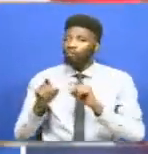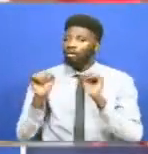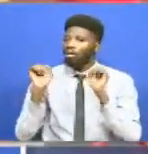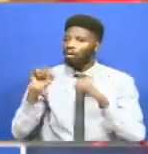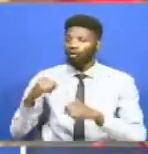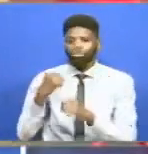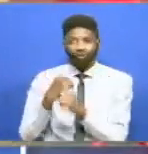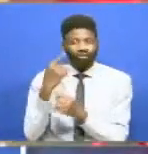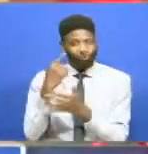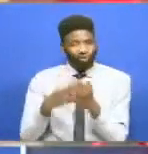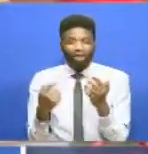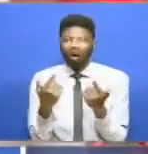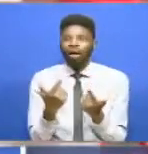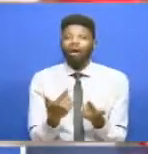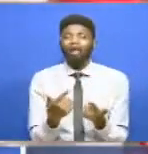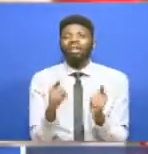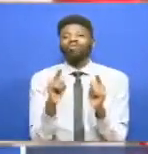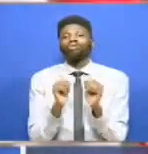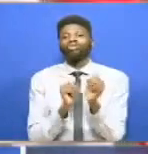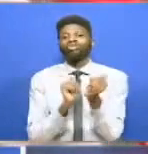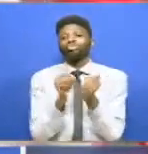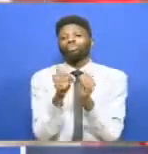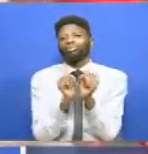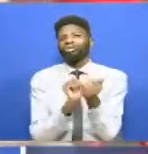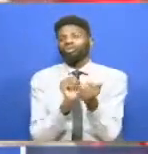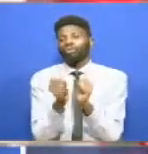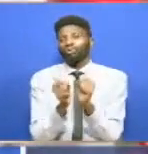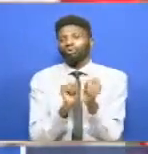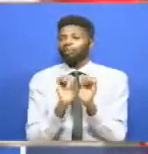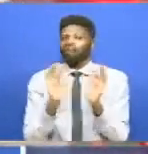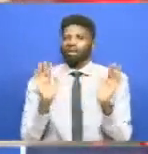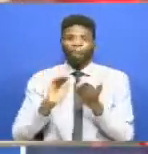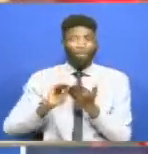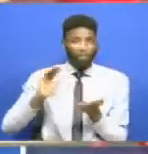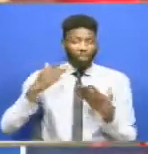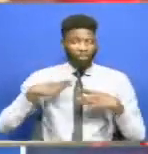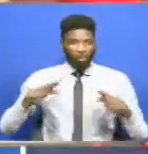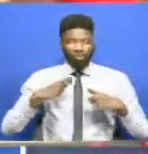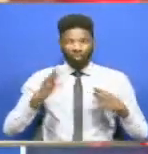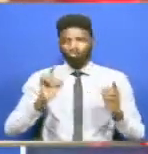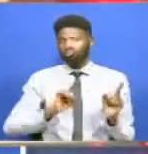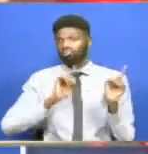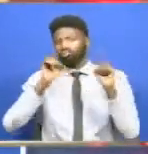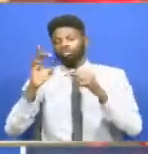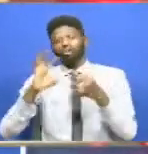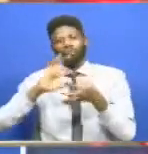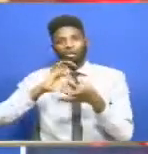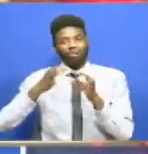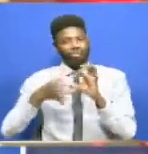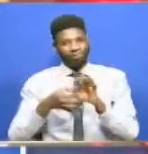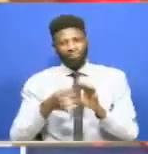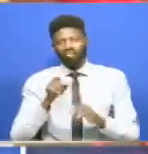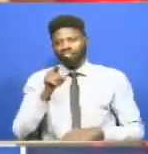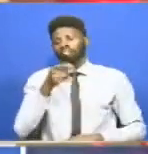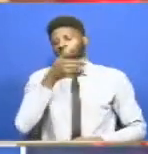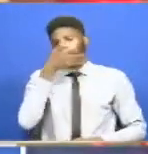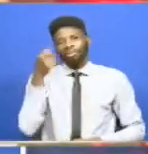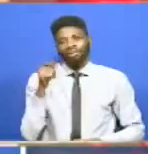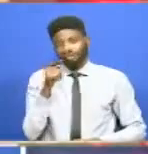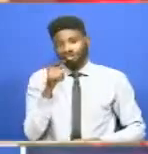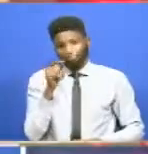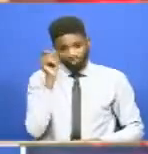watu wapenye tu stories of sports, kusana sana kwa wale wanaenda Olympic, itakuwa better.